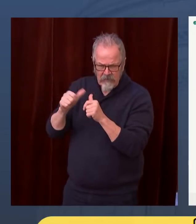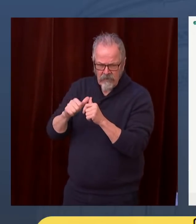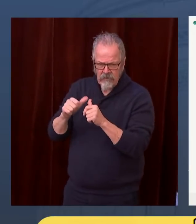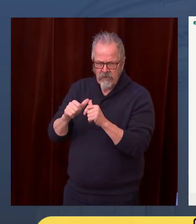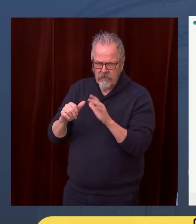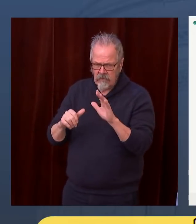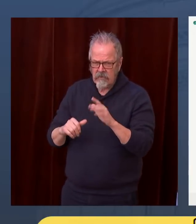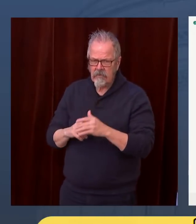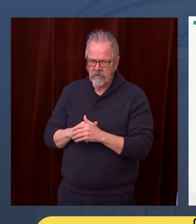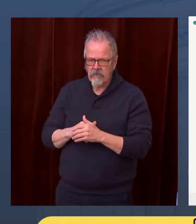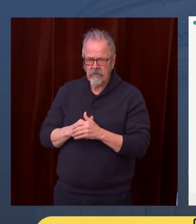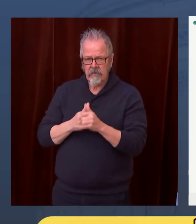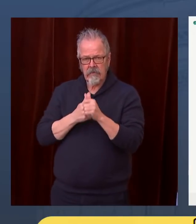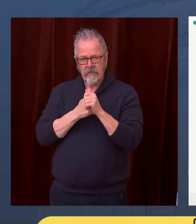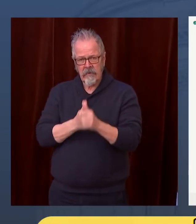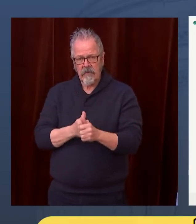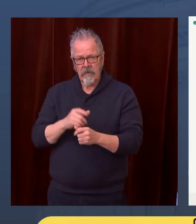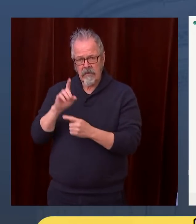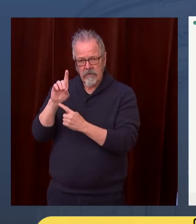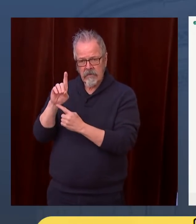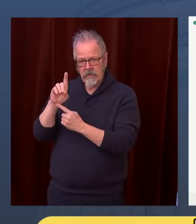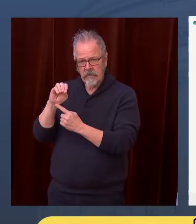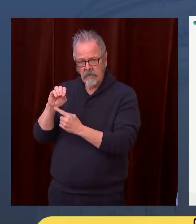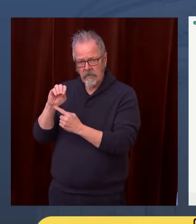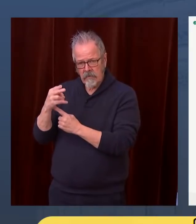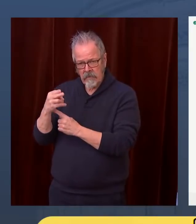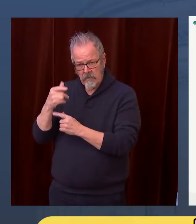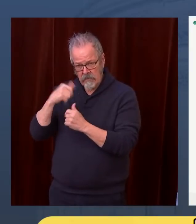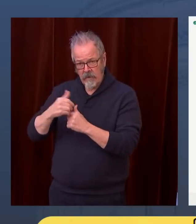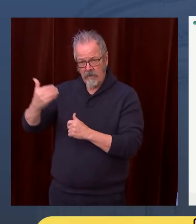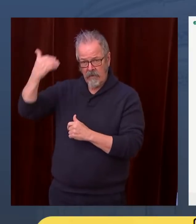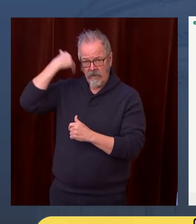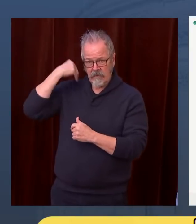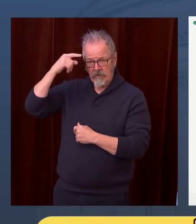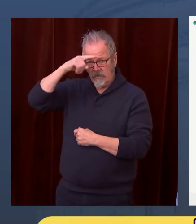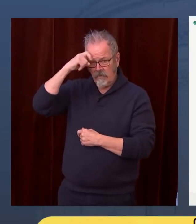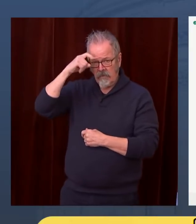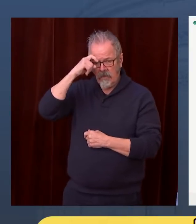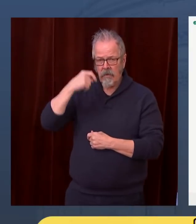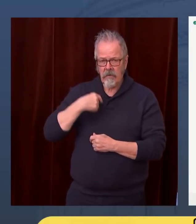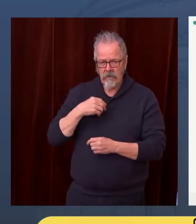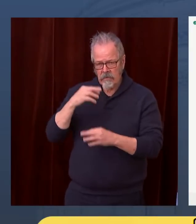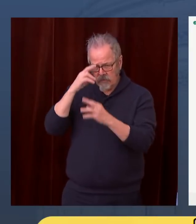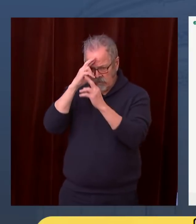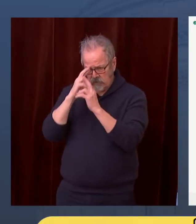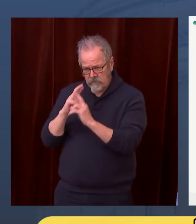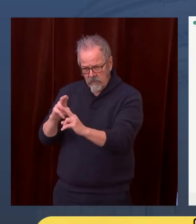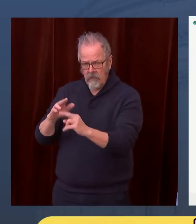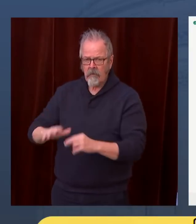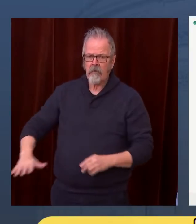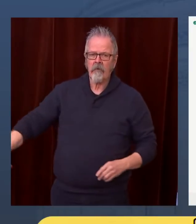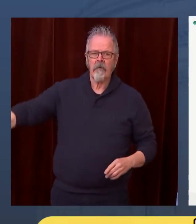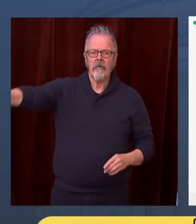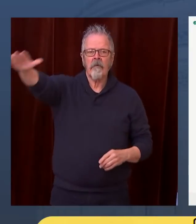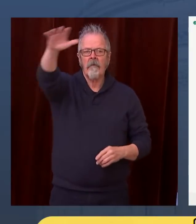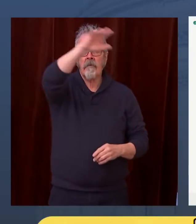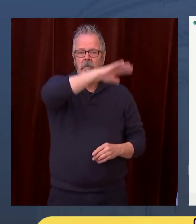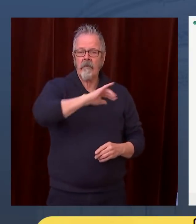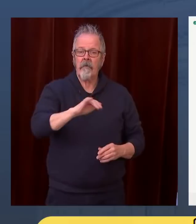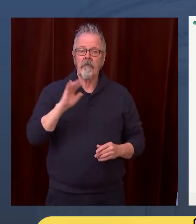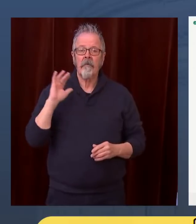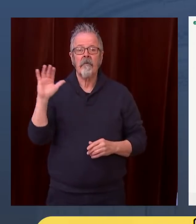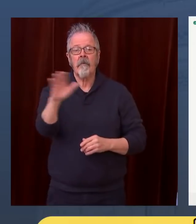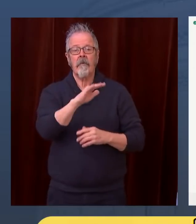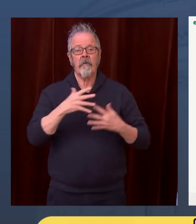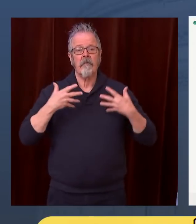Department of Health standpoint this past summer, respect the rules of the room. Know what's happening in the local health jurisdiction, know what's happening